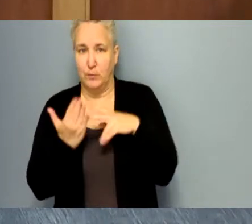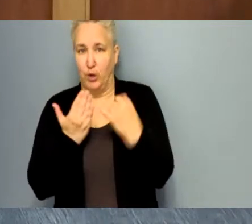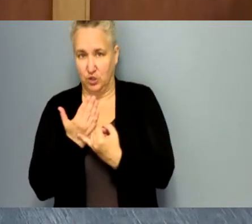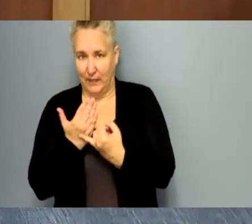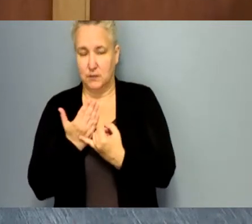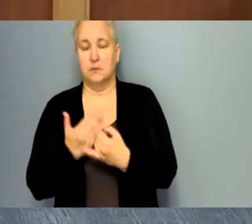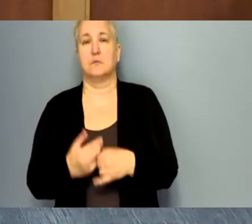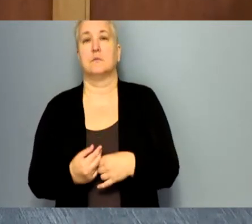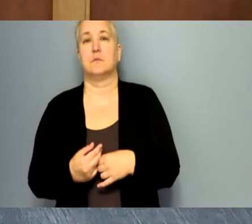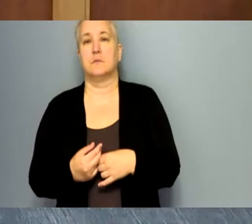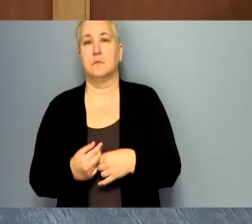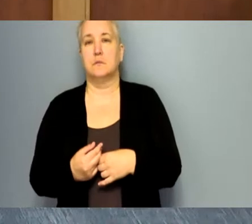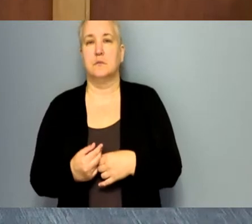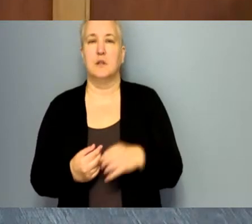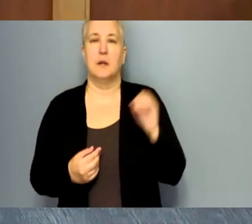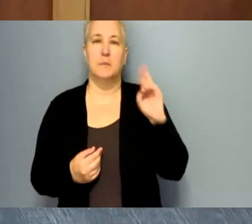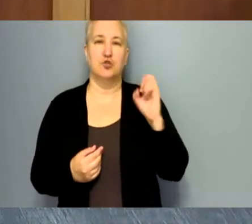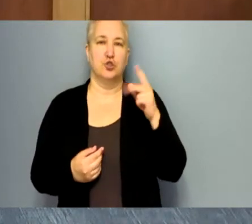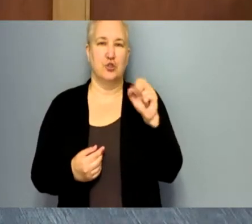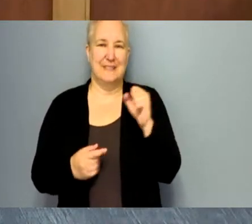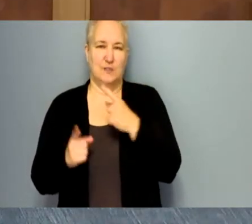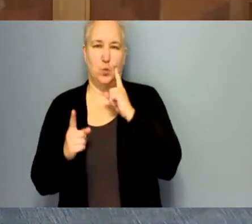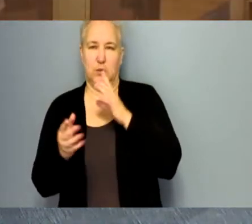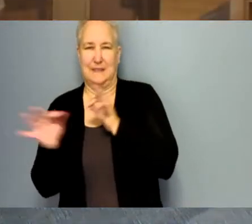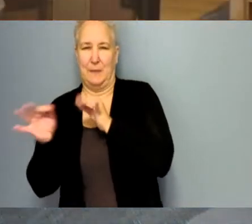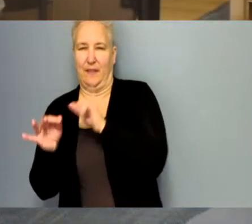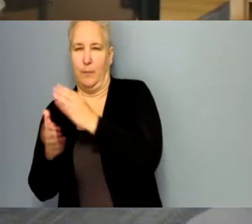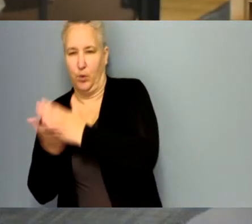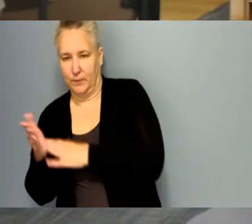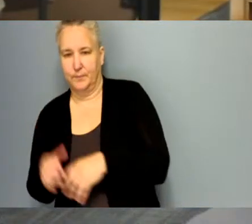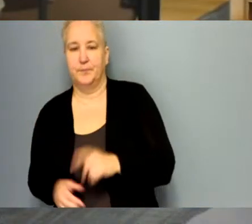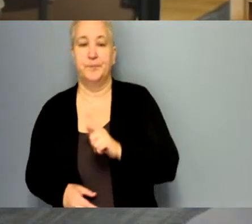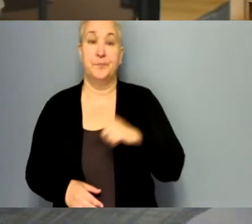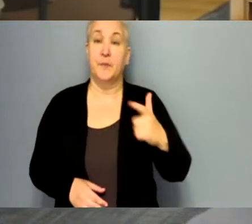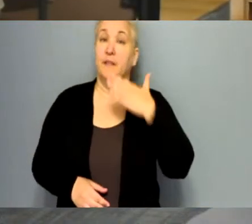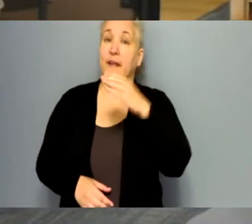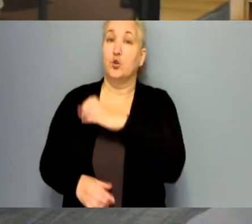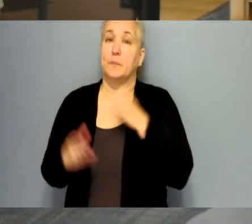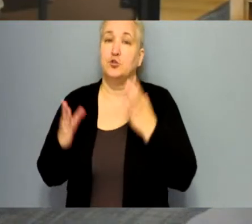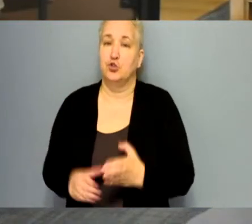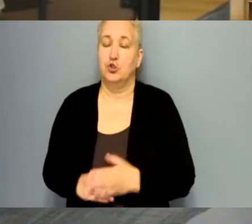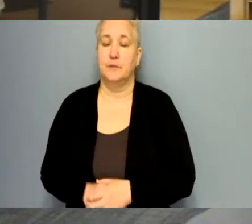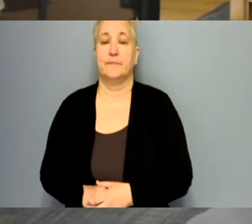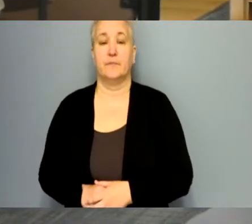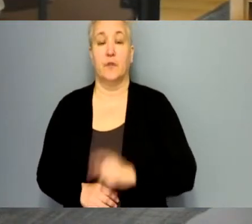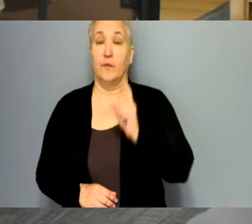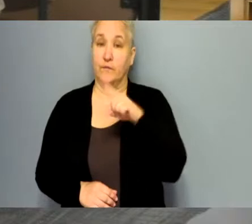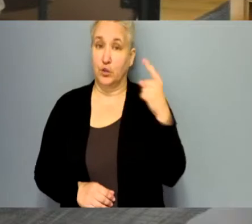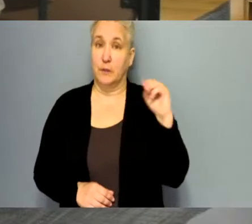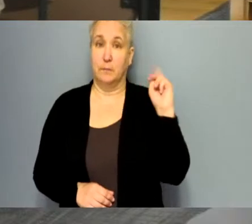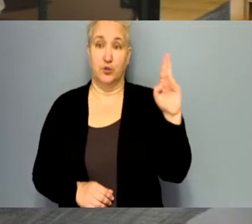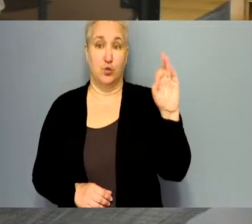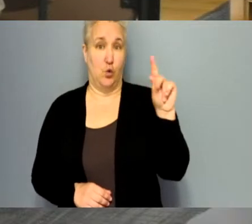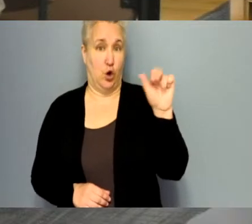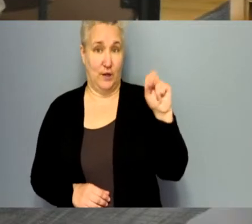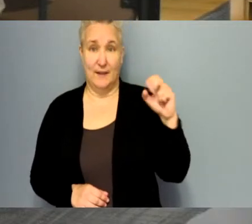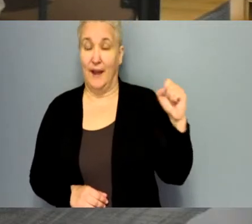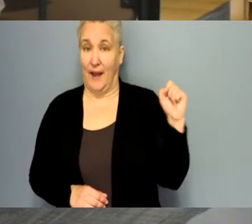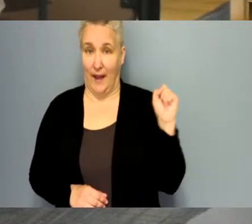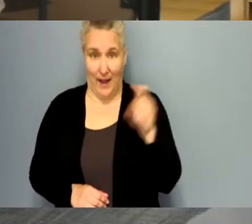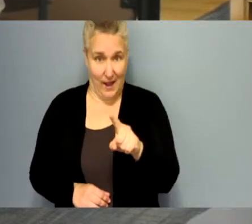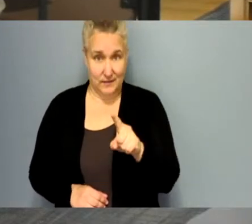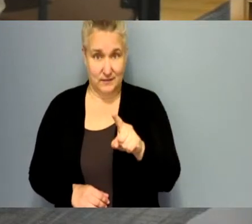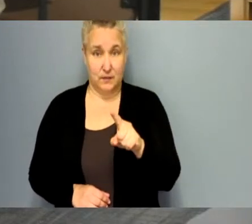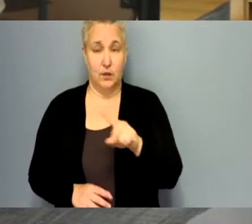and that'll go sort of Mr. Griggs' alley. Right. Thank you, Commissioner. First of all, as Mr. Warren asked, the